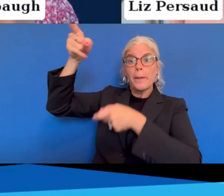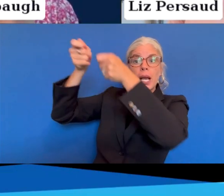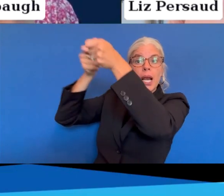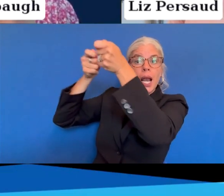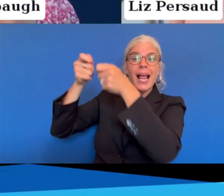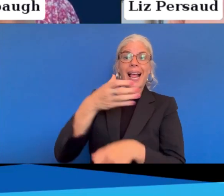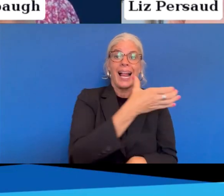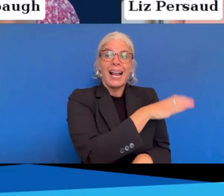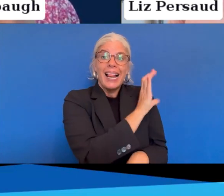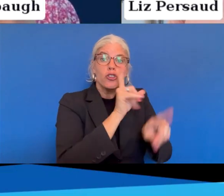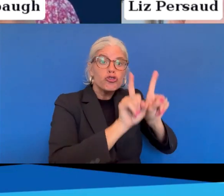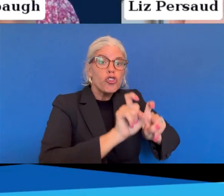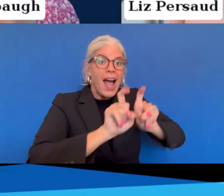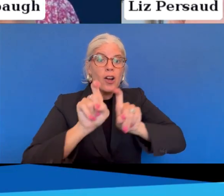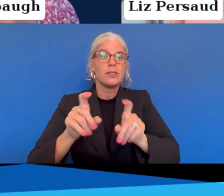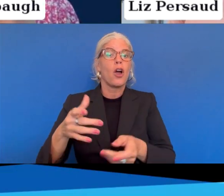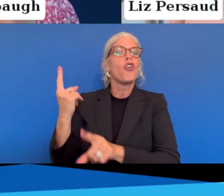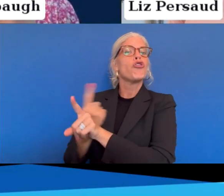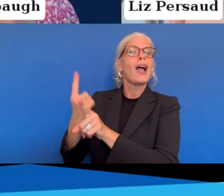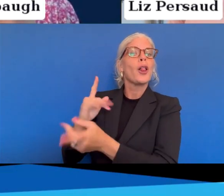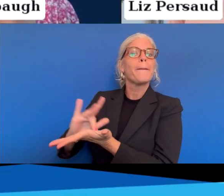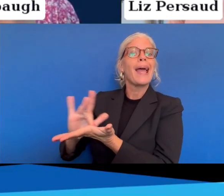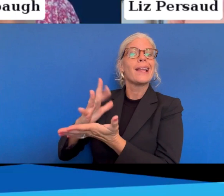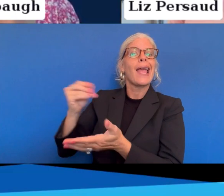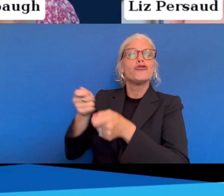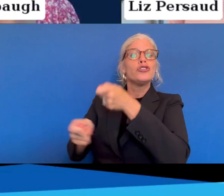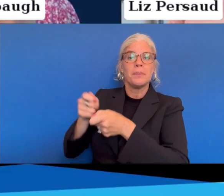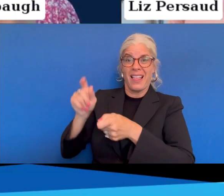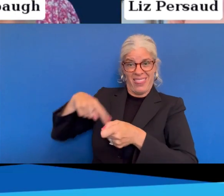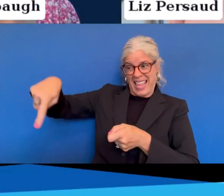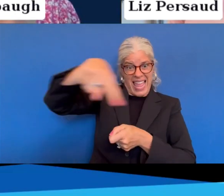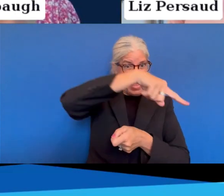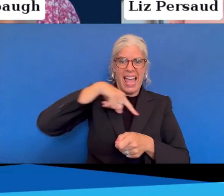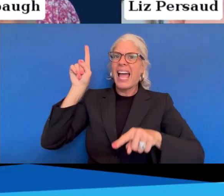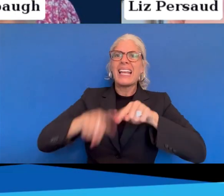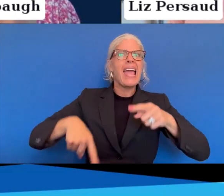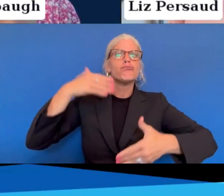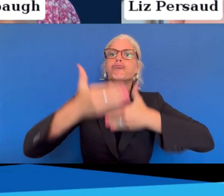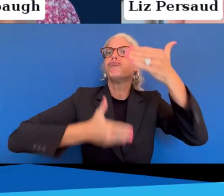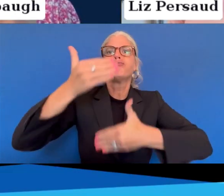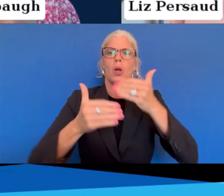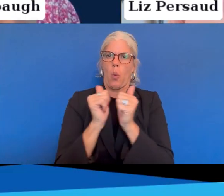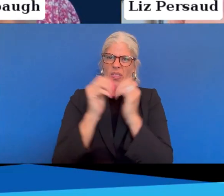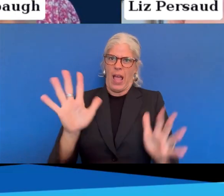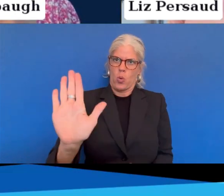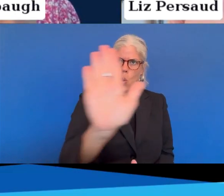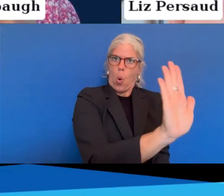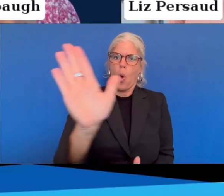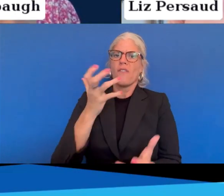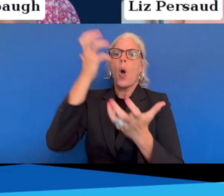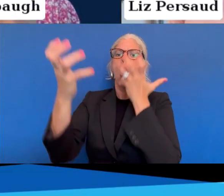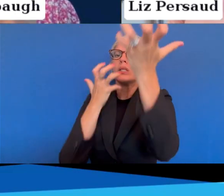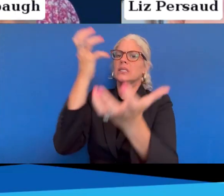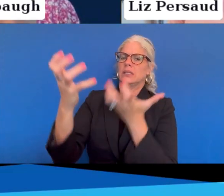governments, clinical trials, regular medicines and treatments can't move forward without your voice.